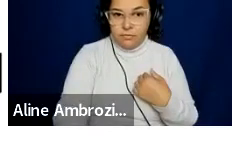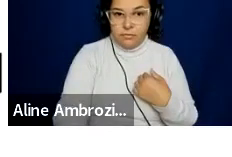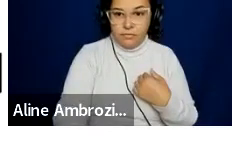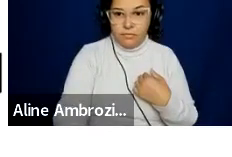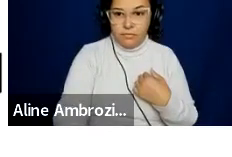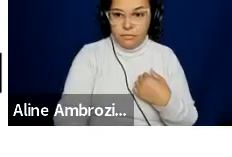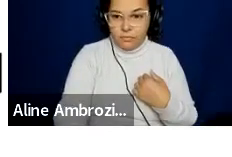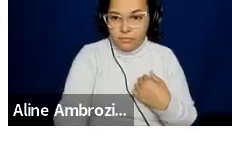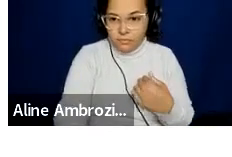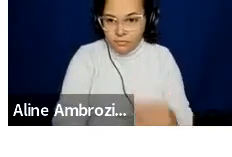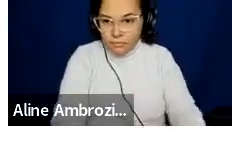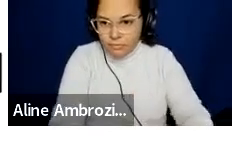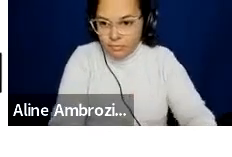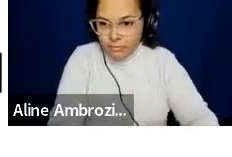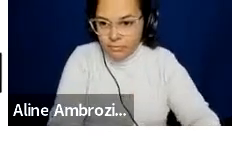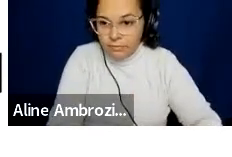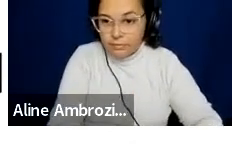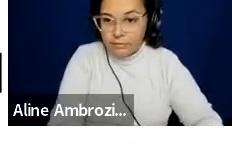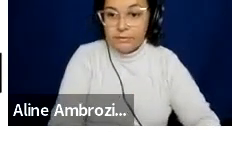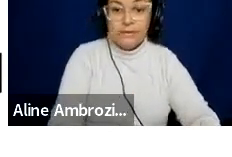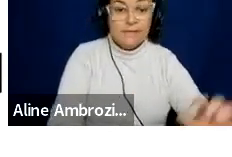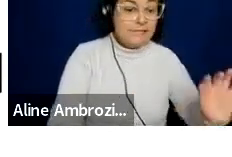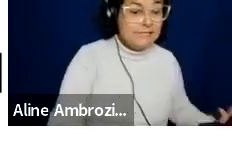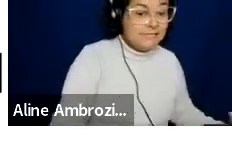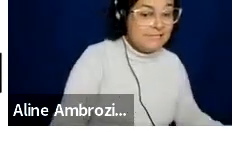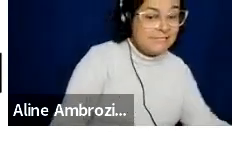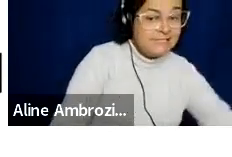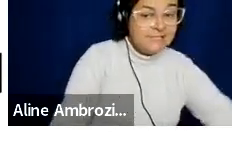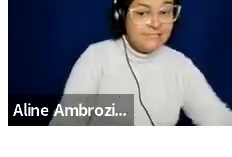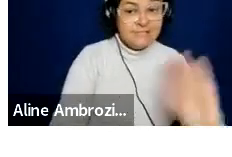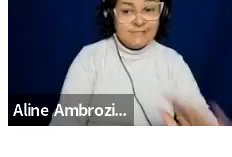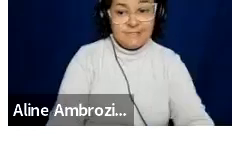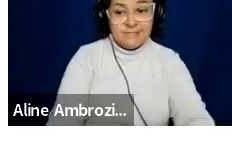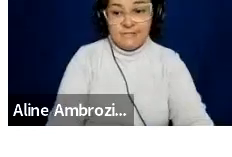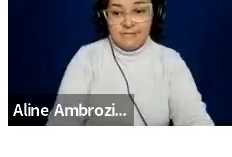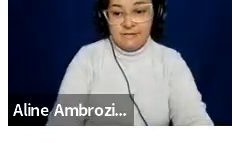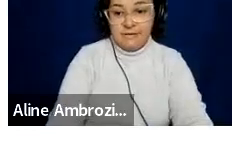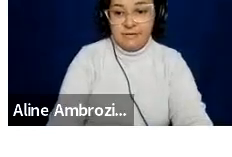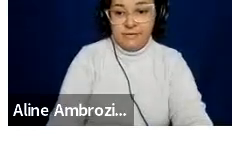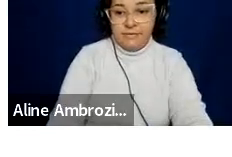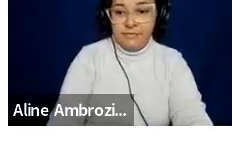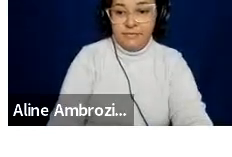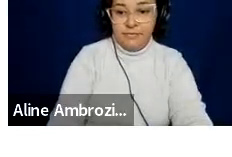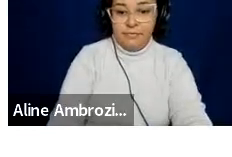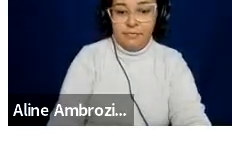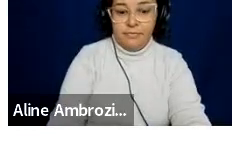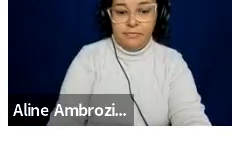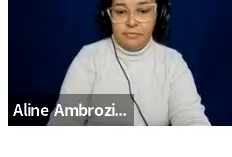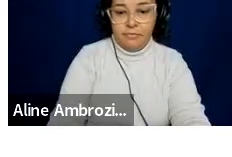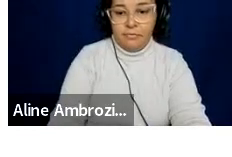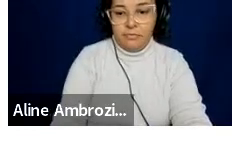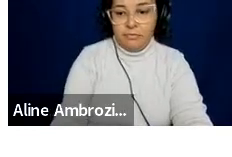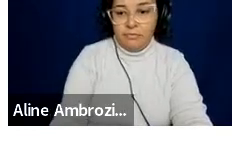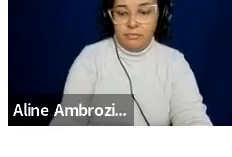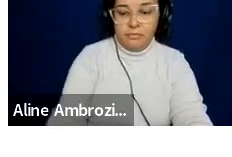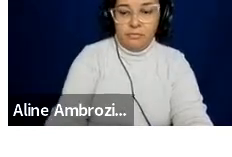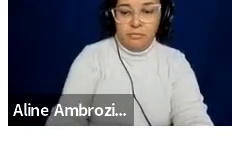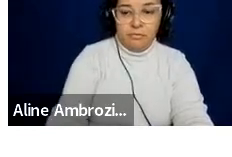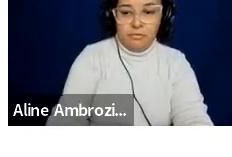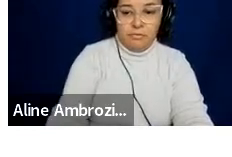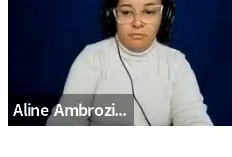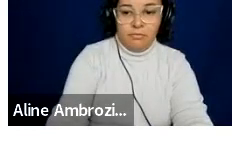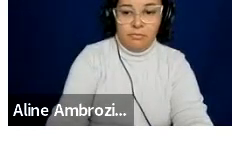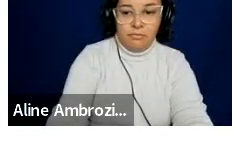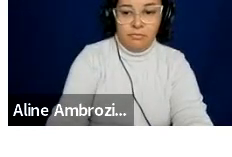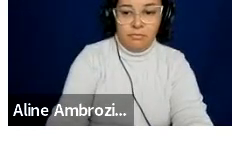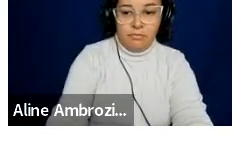argument in this particular work was that we've got to try and